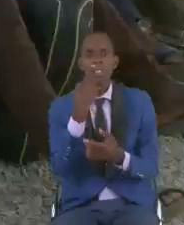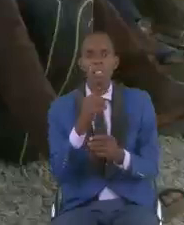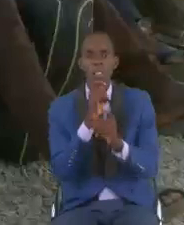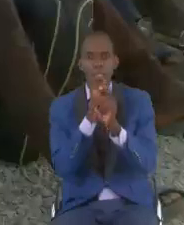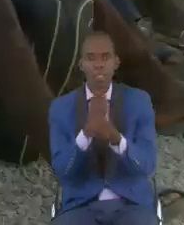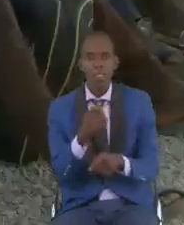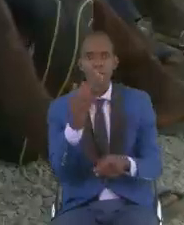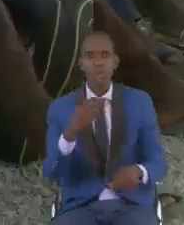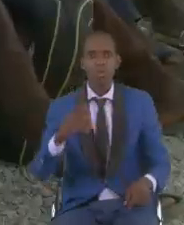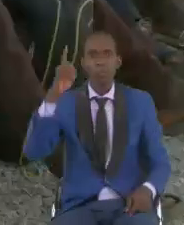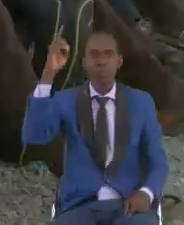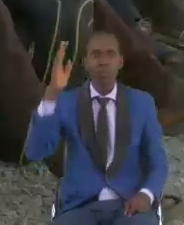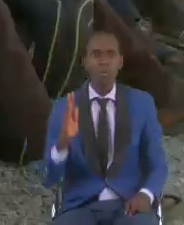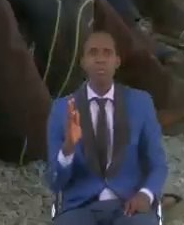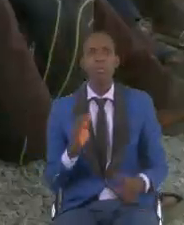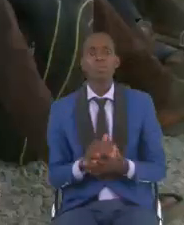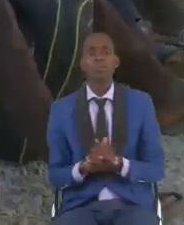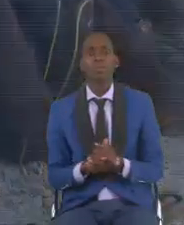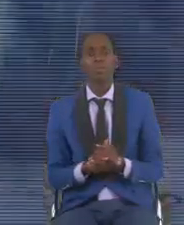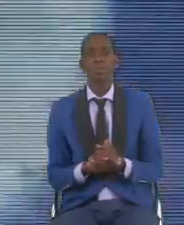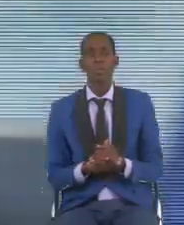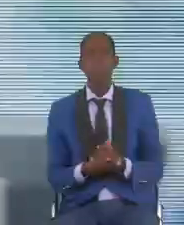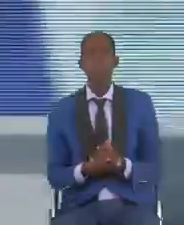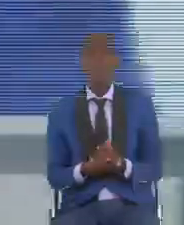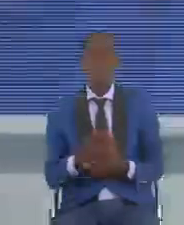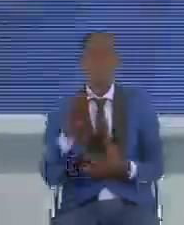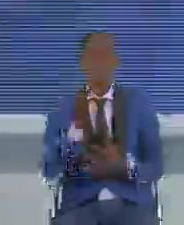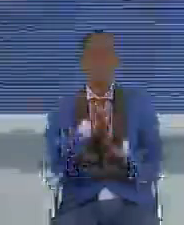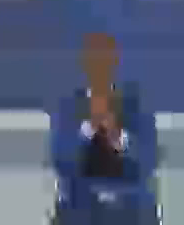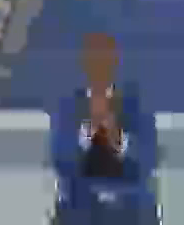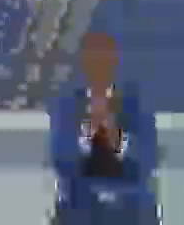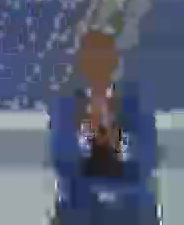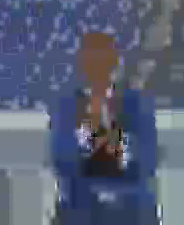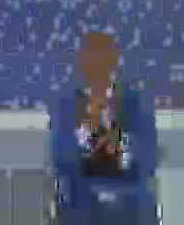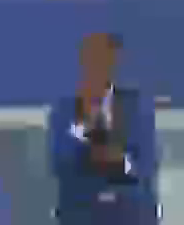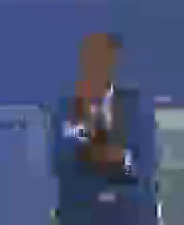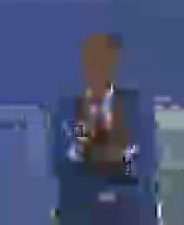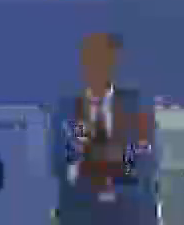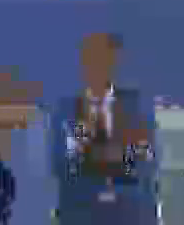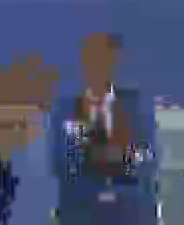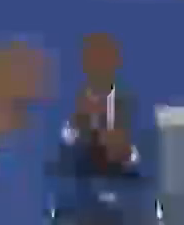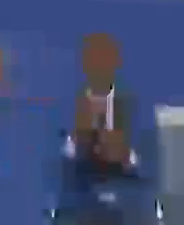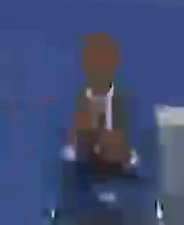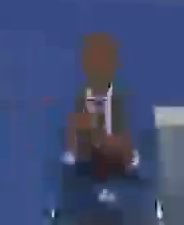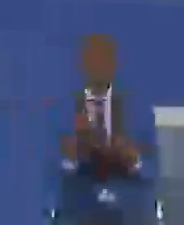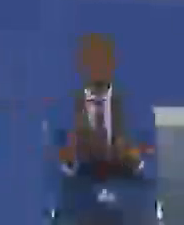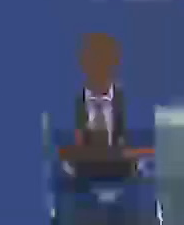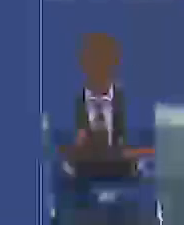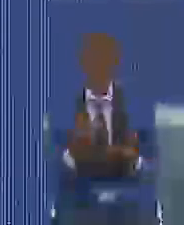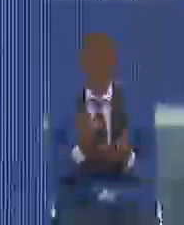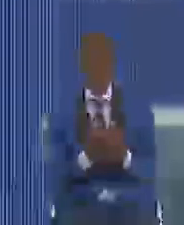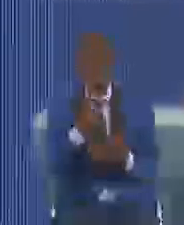God. Now, a gift is not something you merit. Salvation is not something you